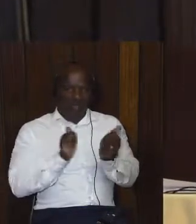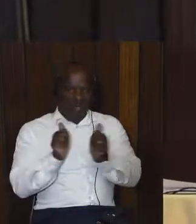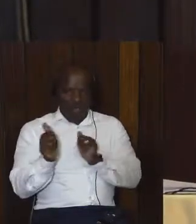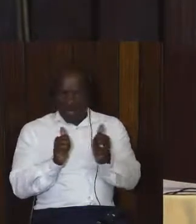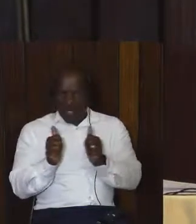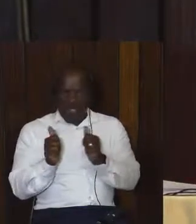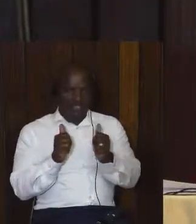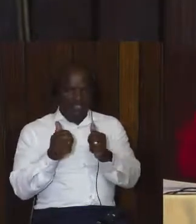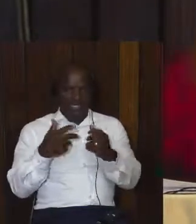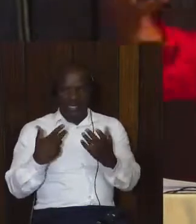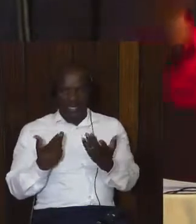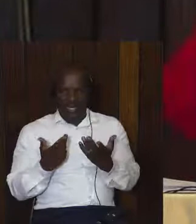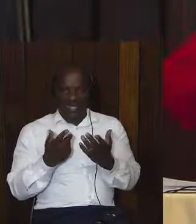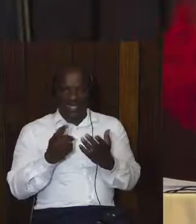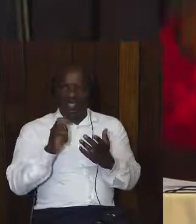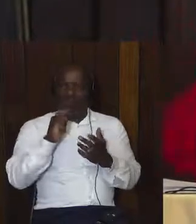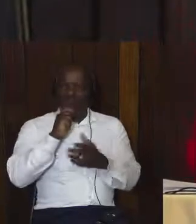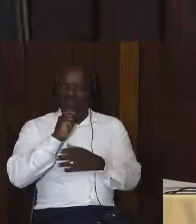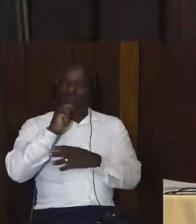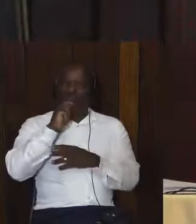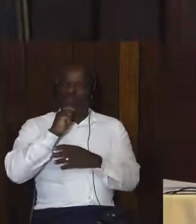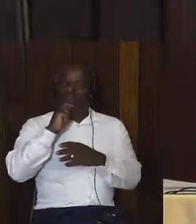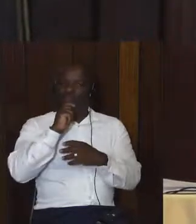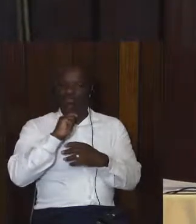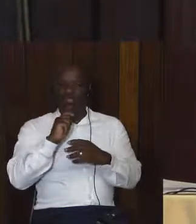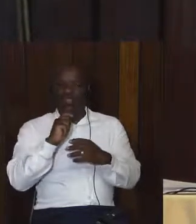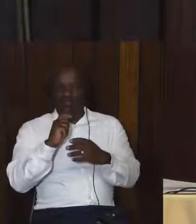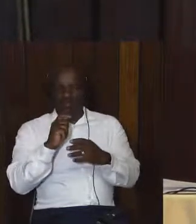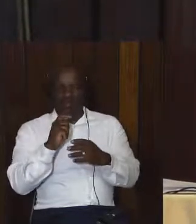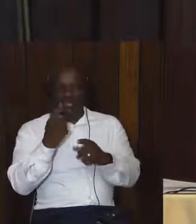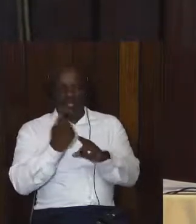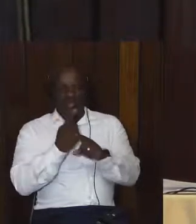that you would do every morning, get reports from different sectors.